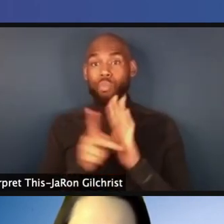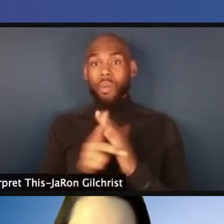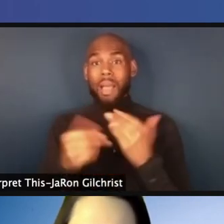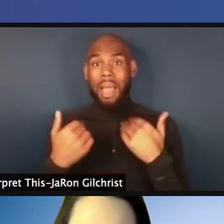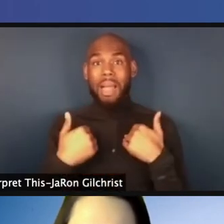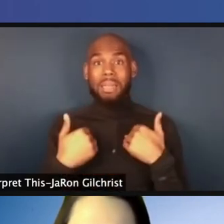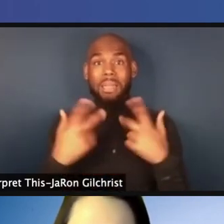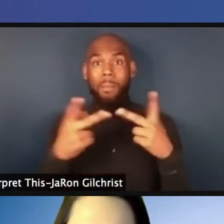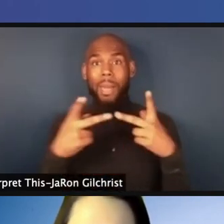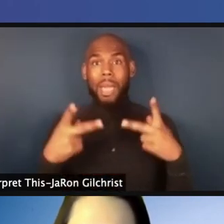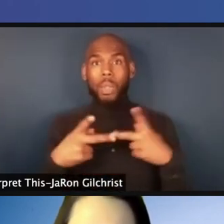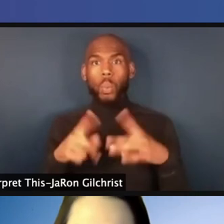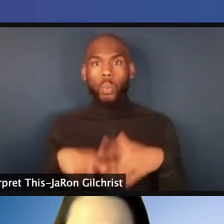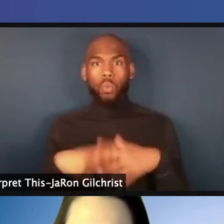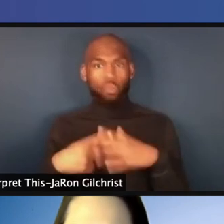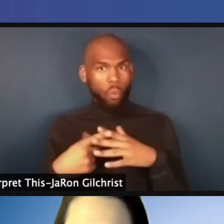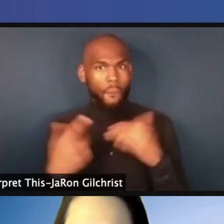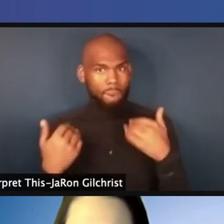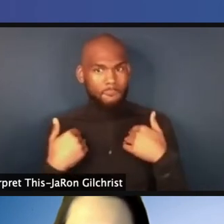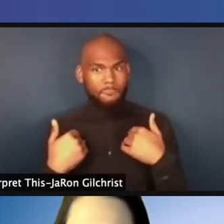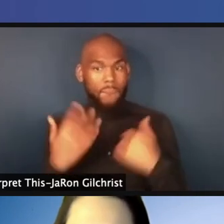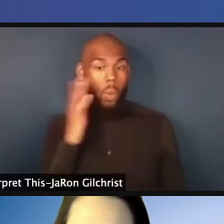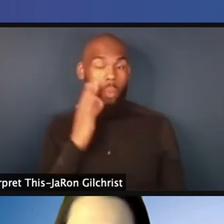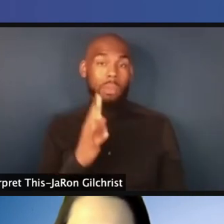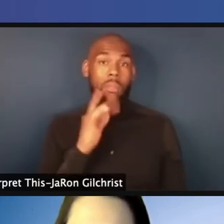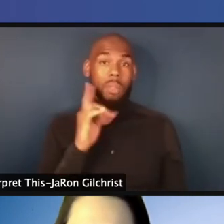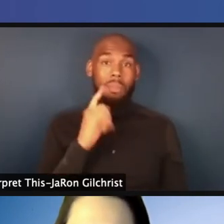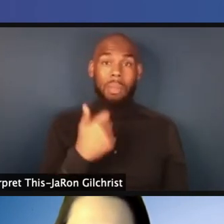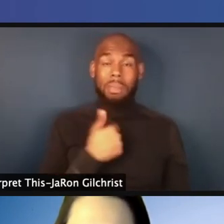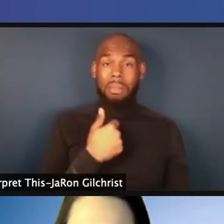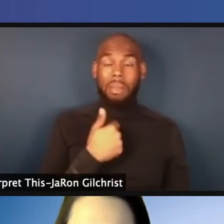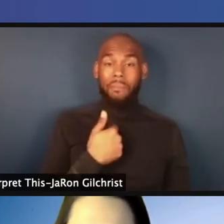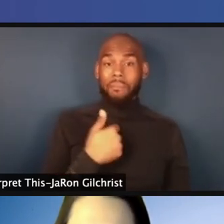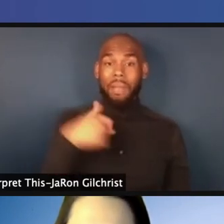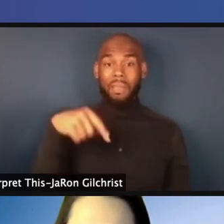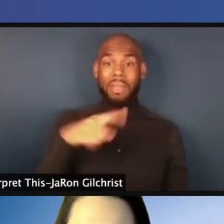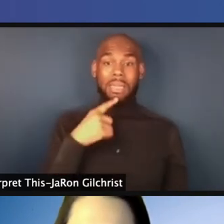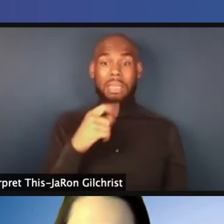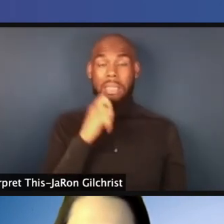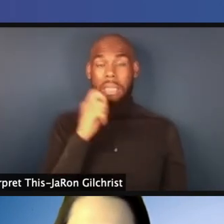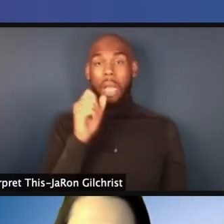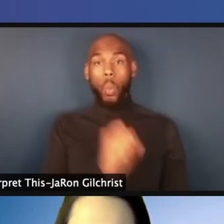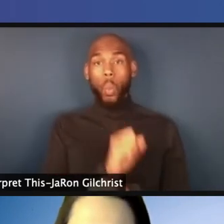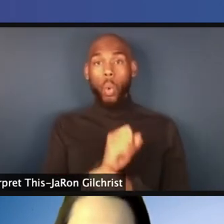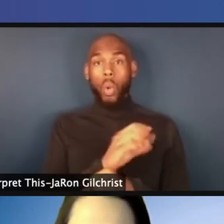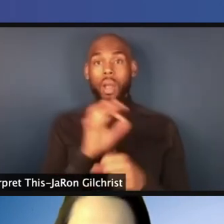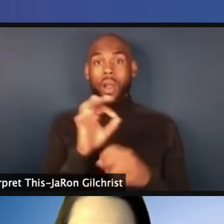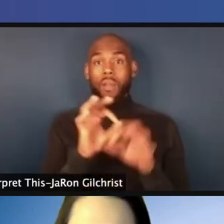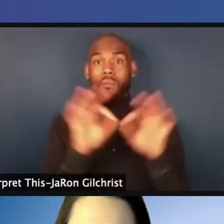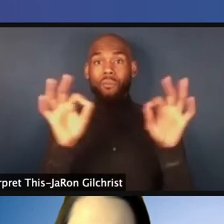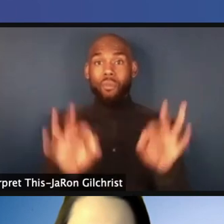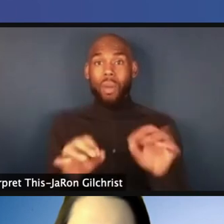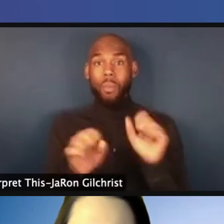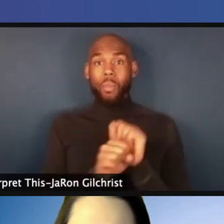start. And, you know, I'll speak for myself, like, this is not work and a framework I had